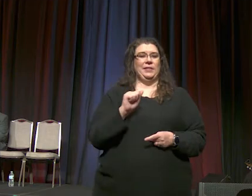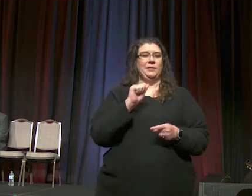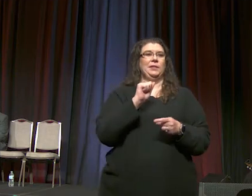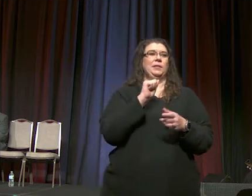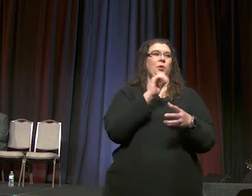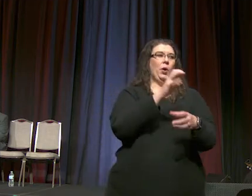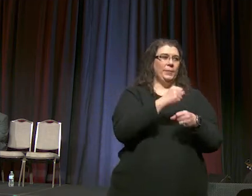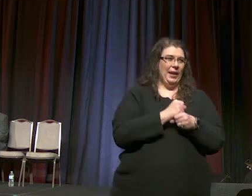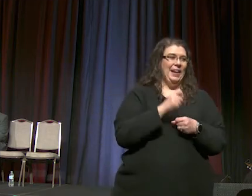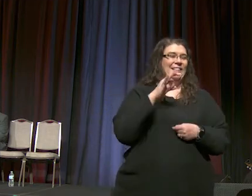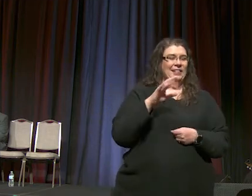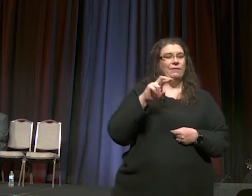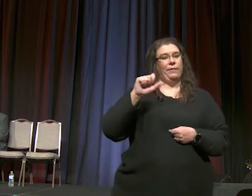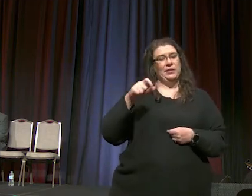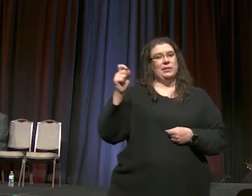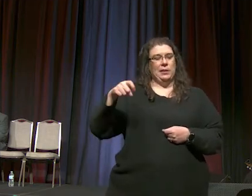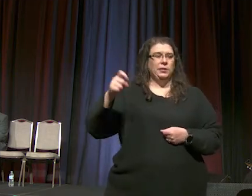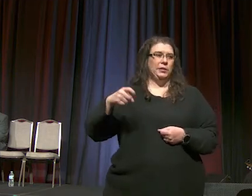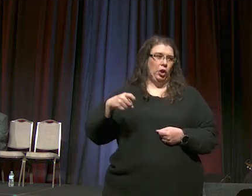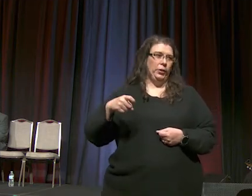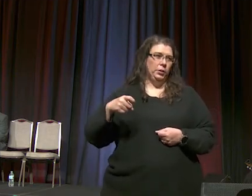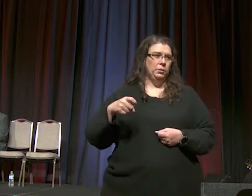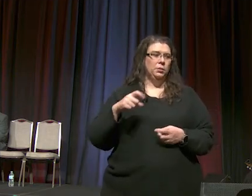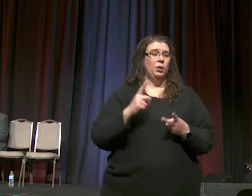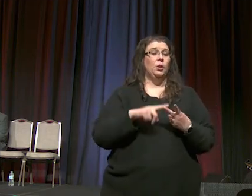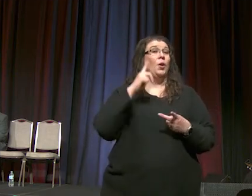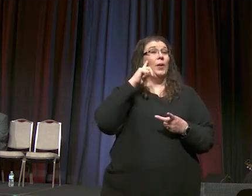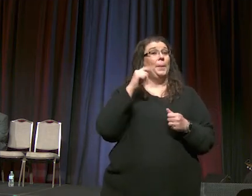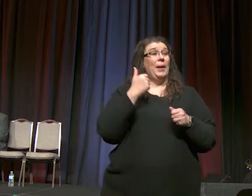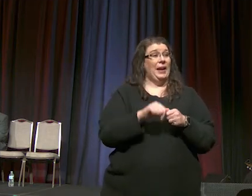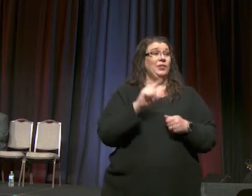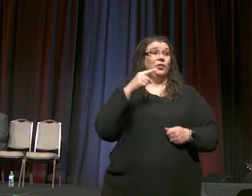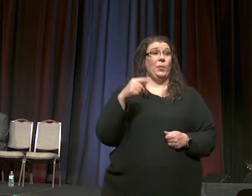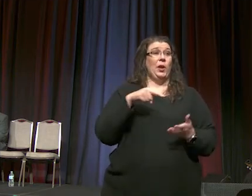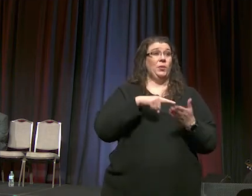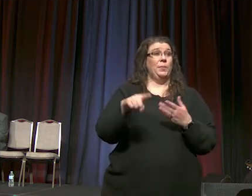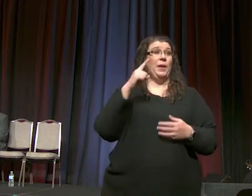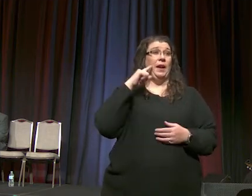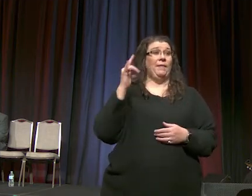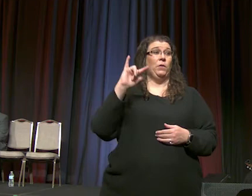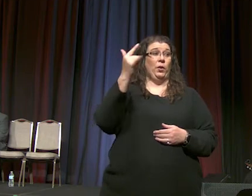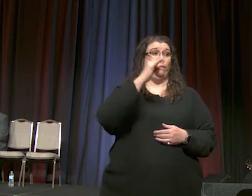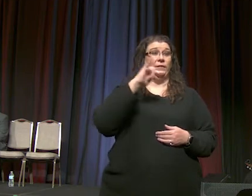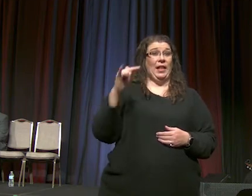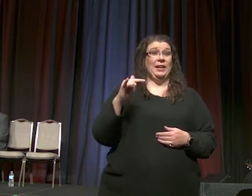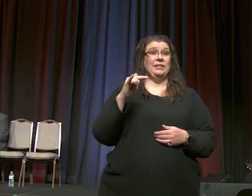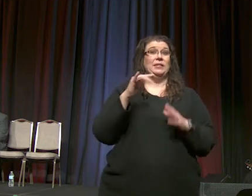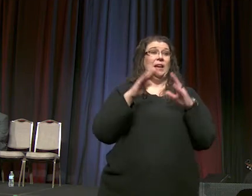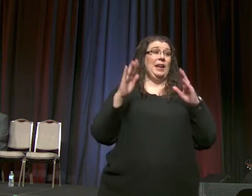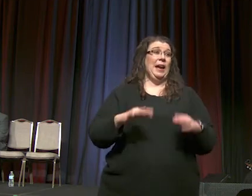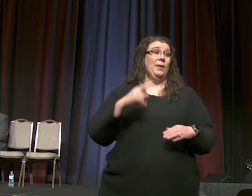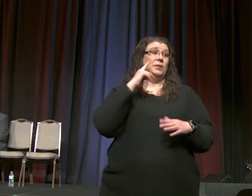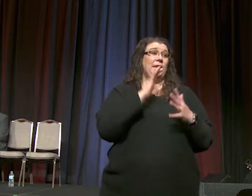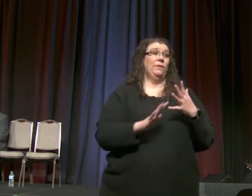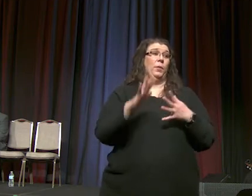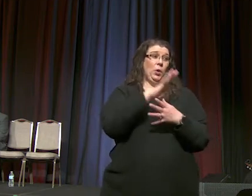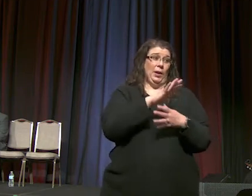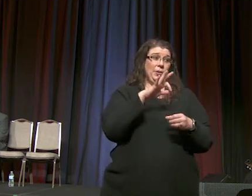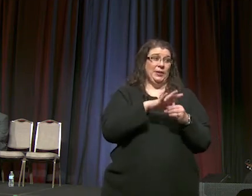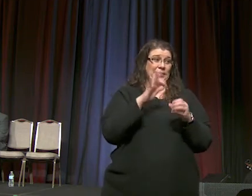visas are necessary. Reminder that we only pay for flights and housing for primary